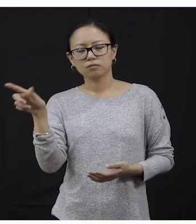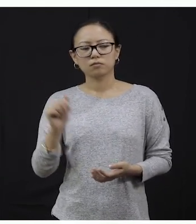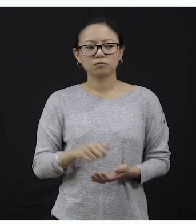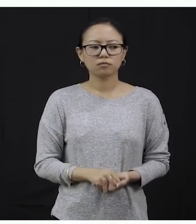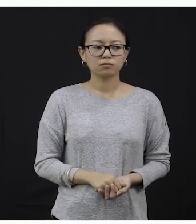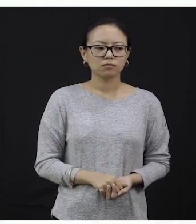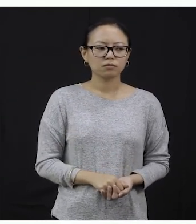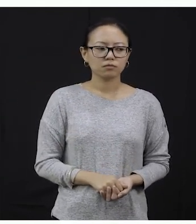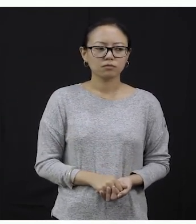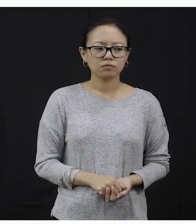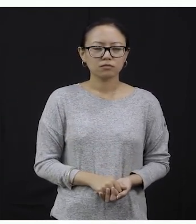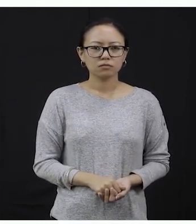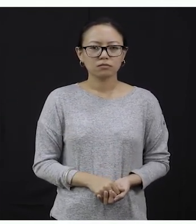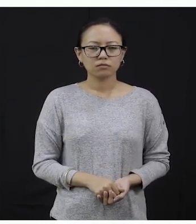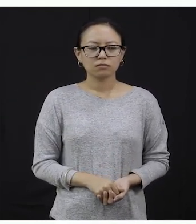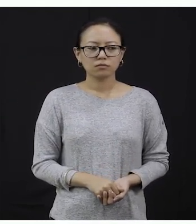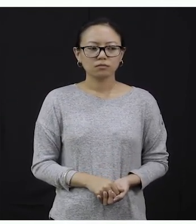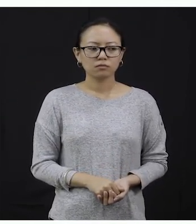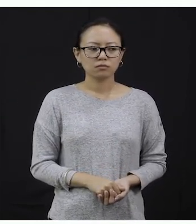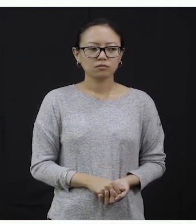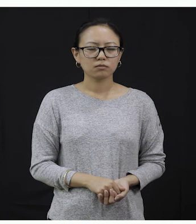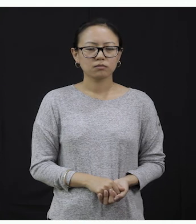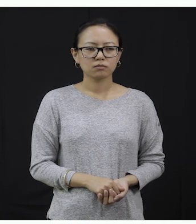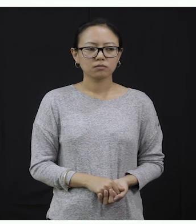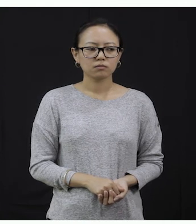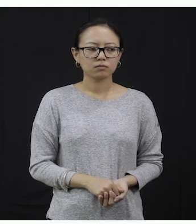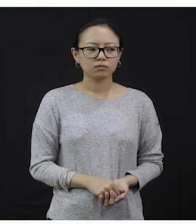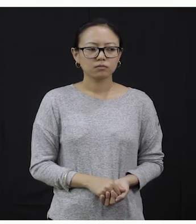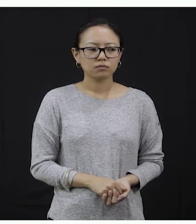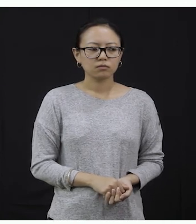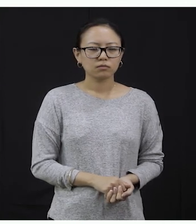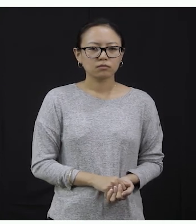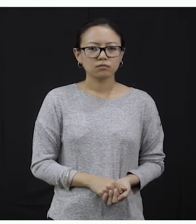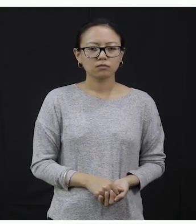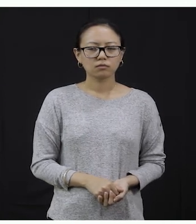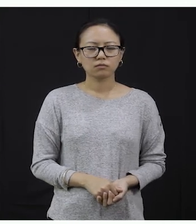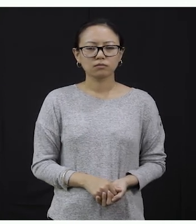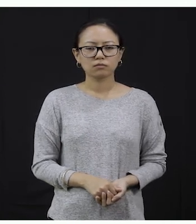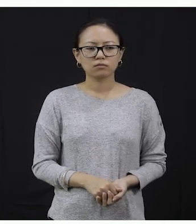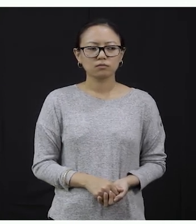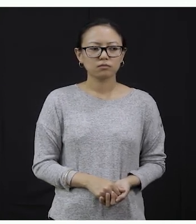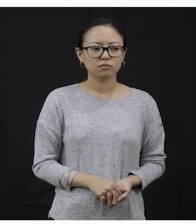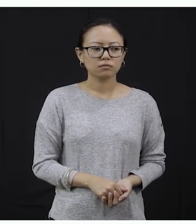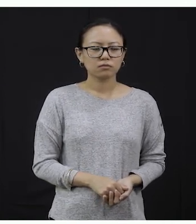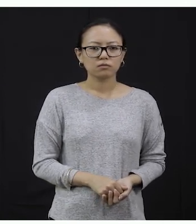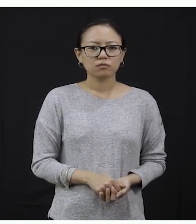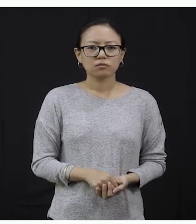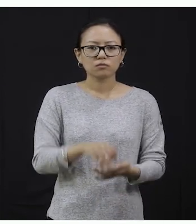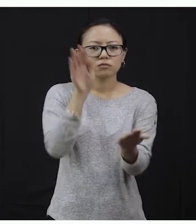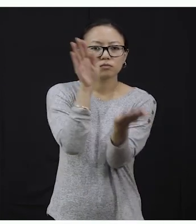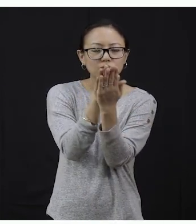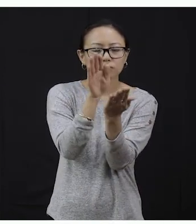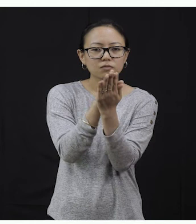side you have 1, and the another number you have 2, which means 228 is greater. And the mouth is facing